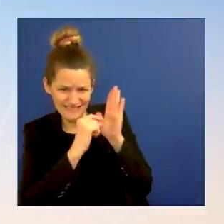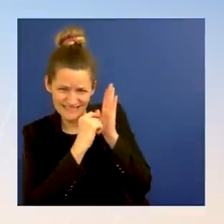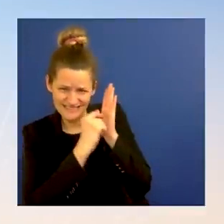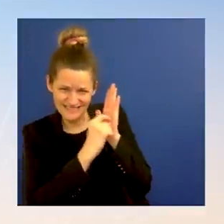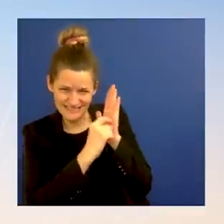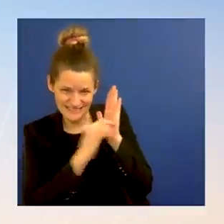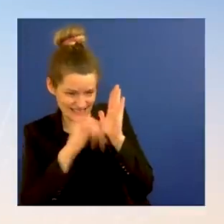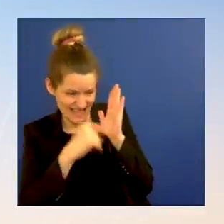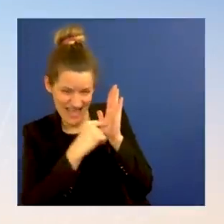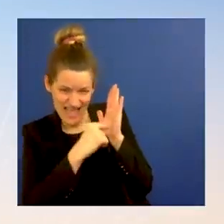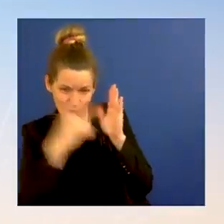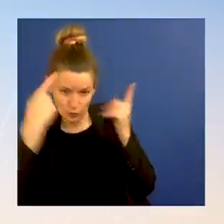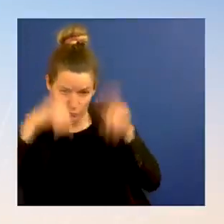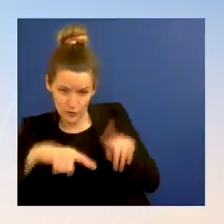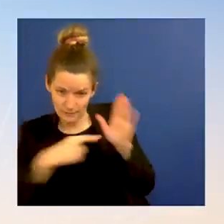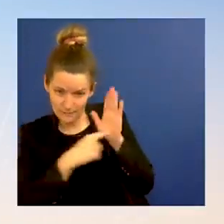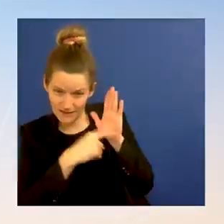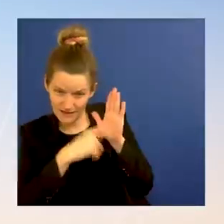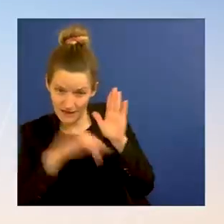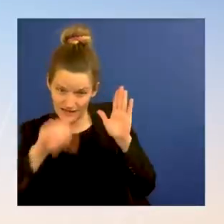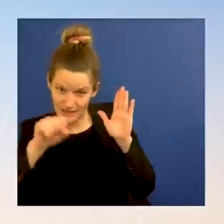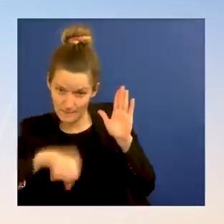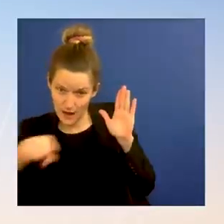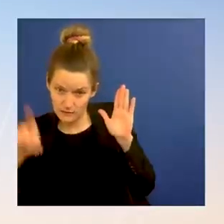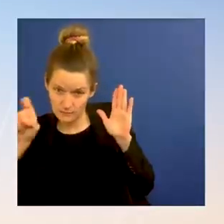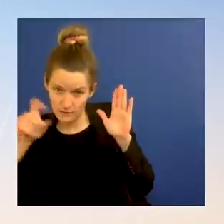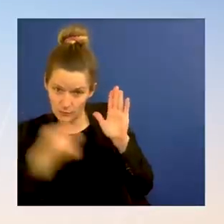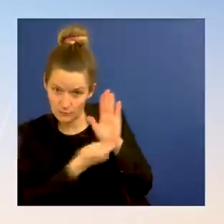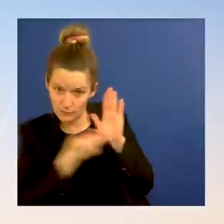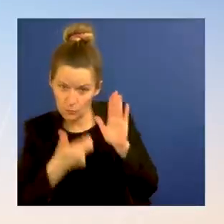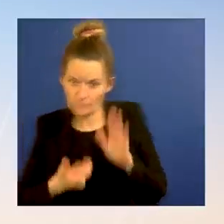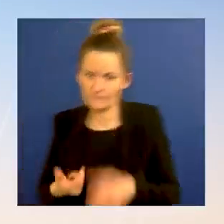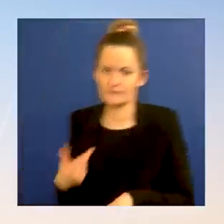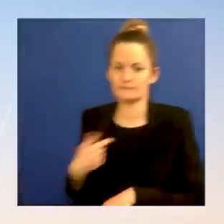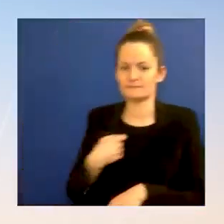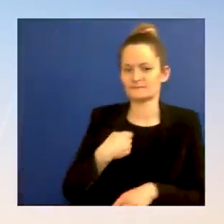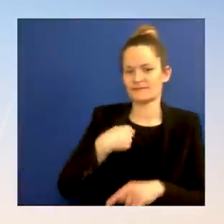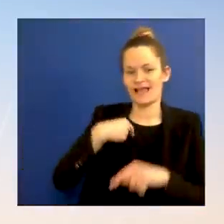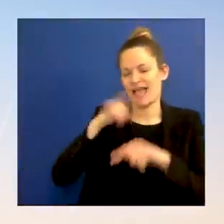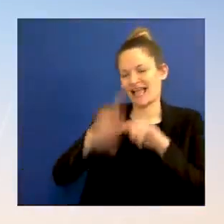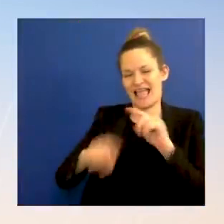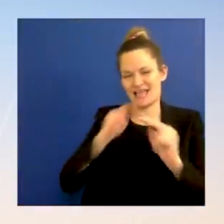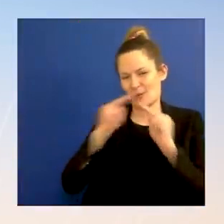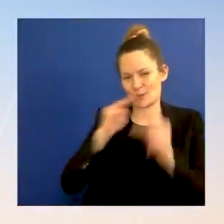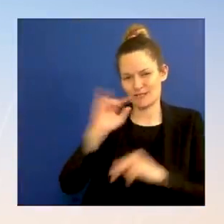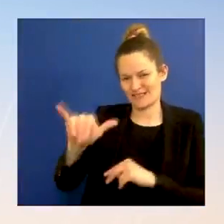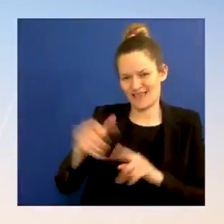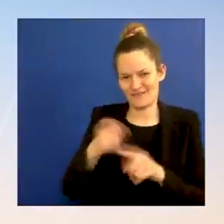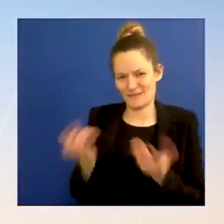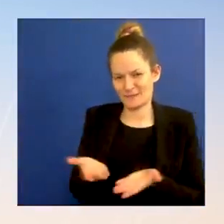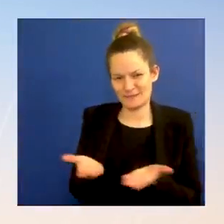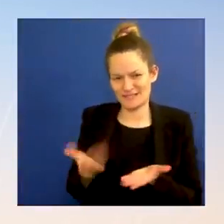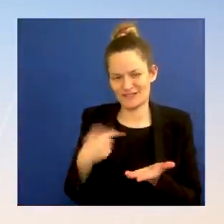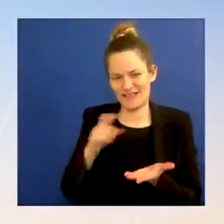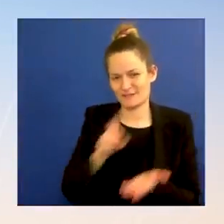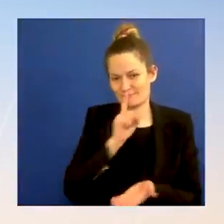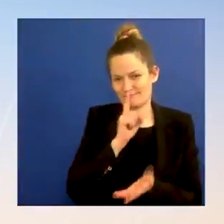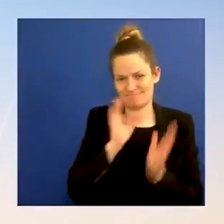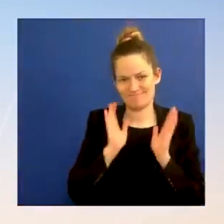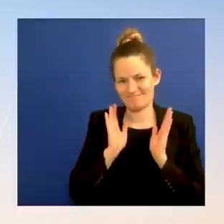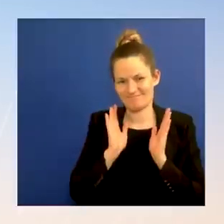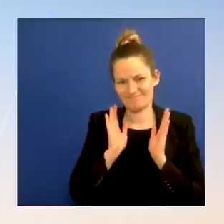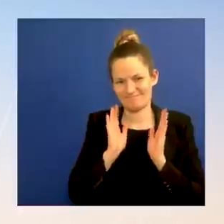work to be done, and I'm just not going to negotiate from here. Go ahead. Jen, the NATO Secretary General gave a really